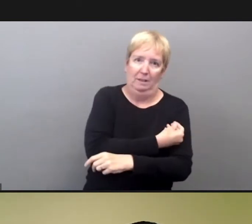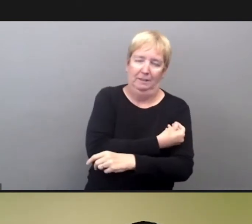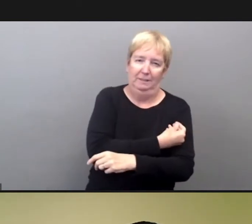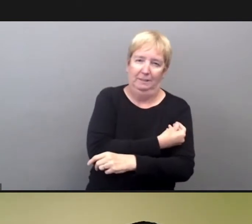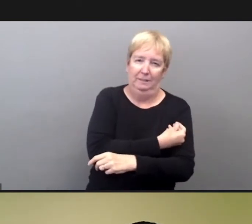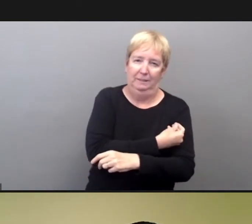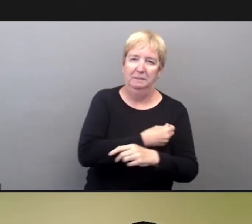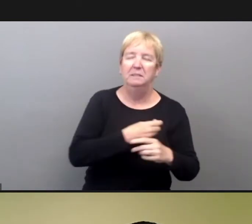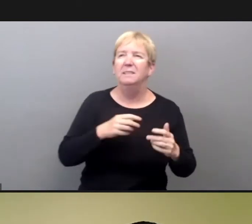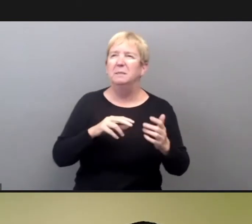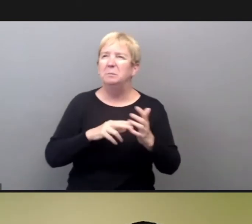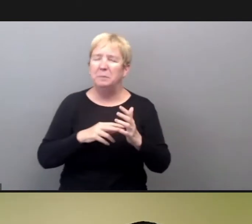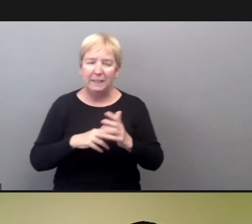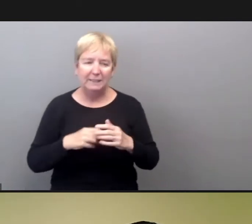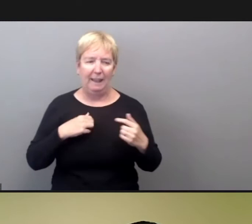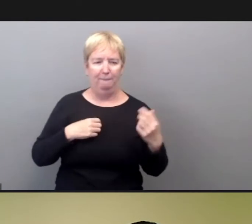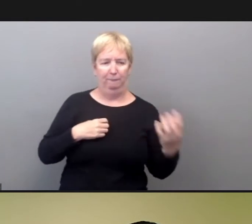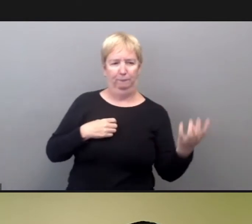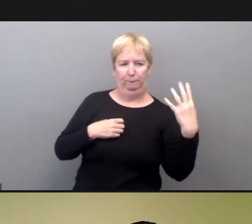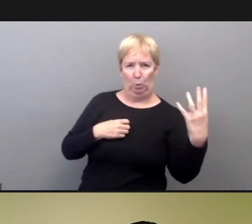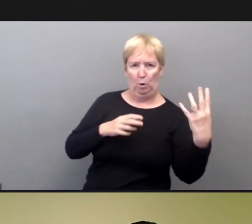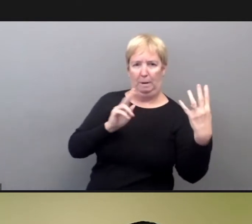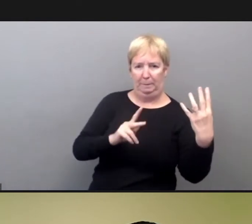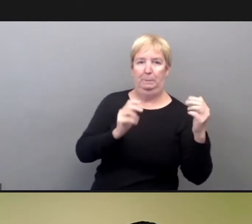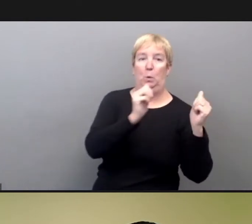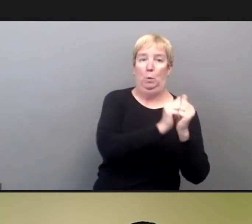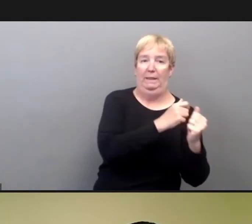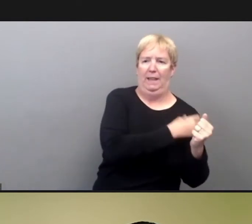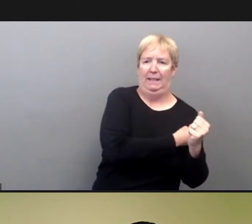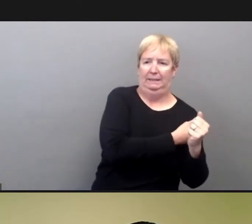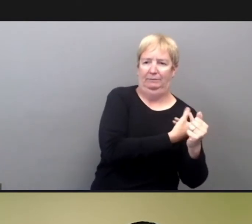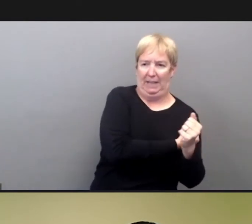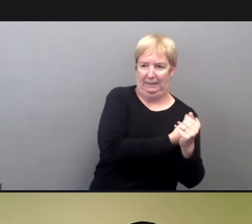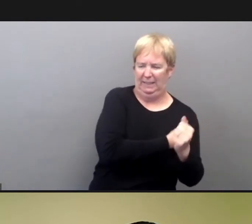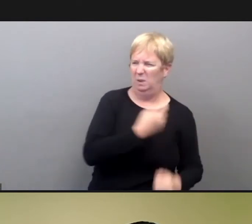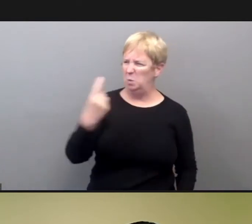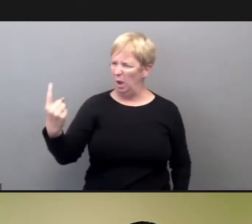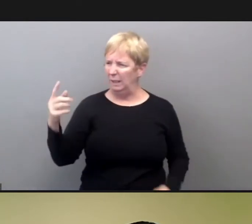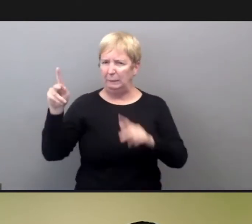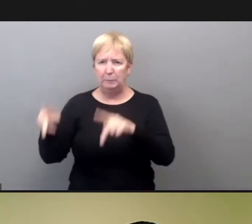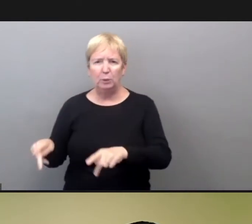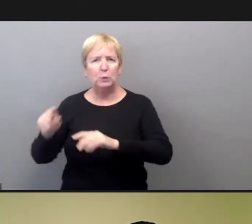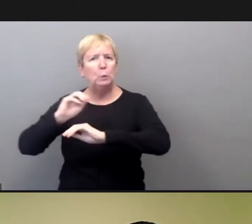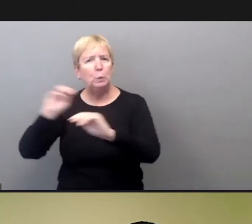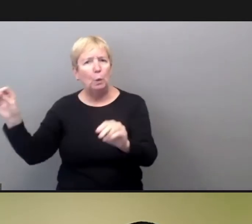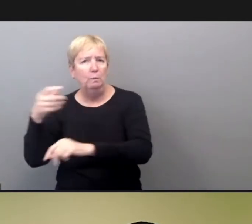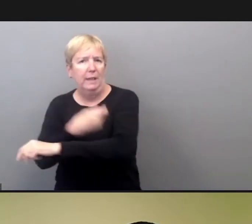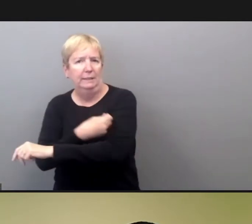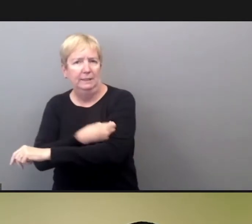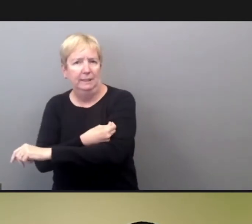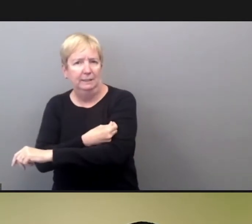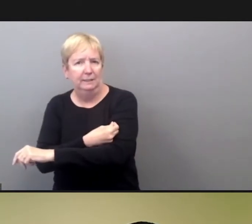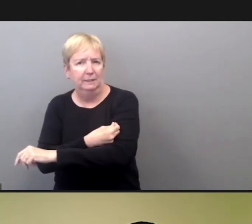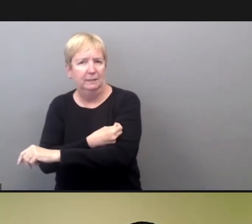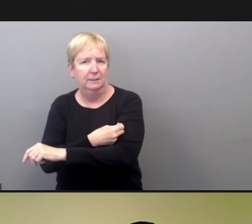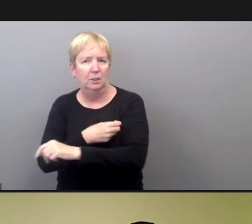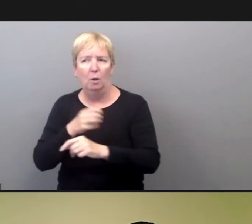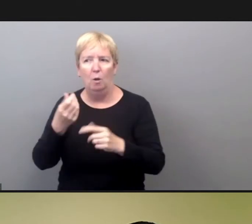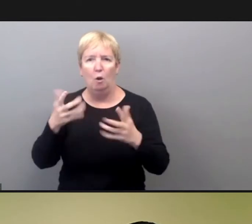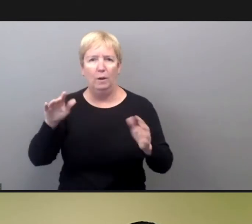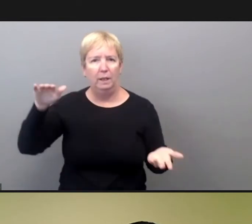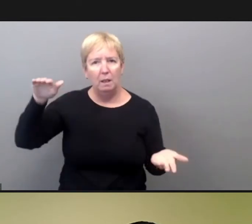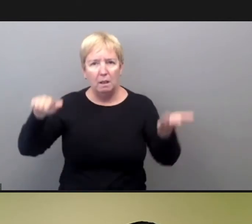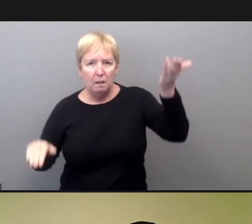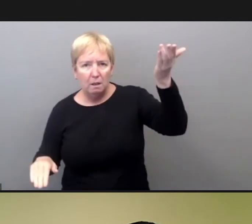vaccinated people for every 1 unvaccinated. So if you compared the rates of disease, it's